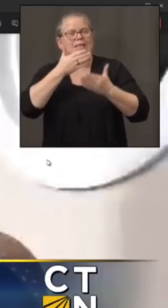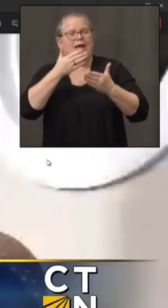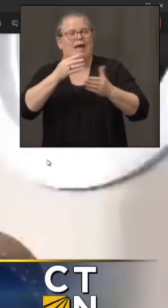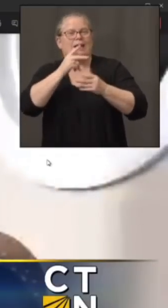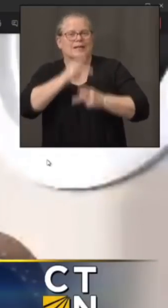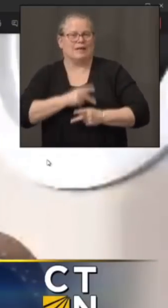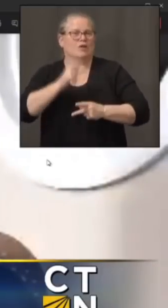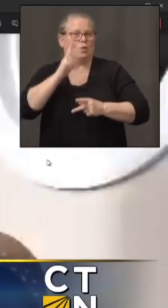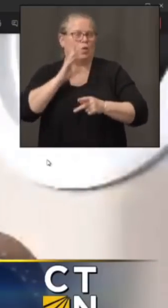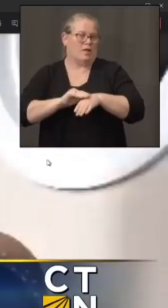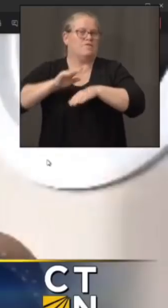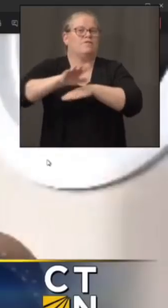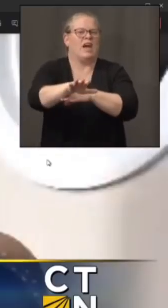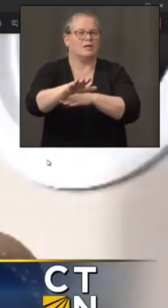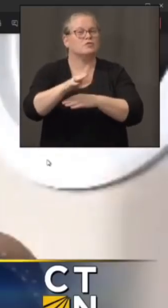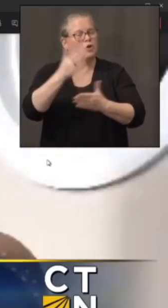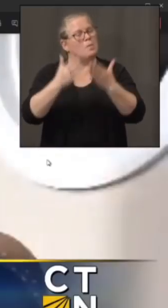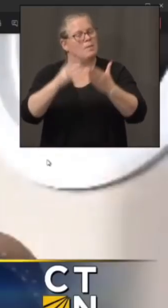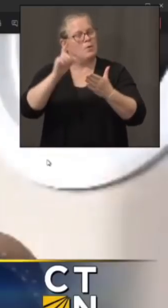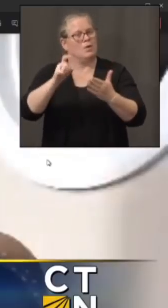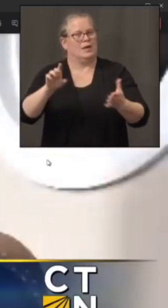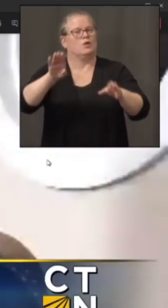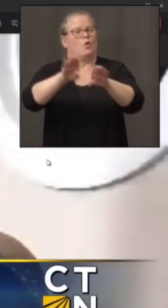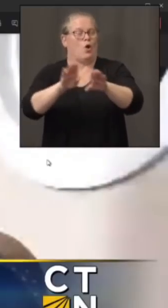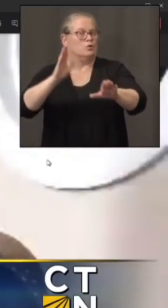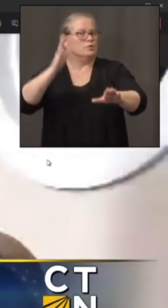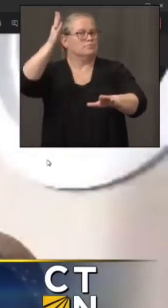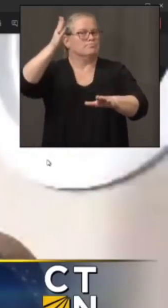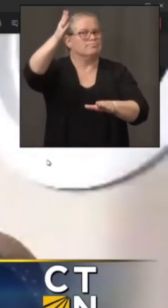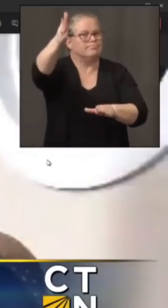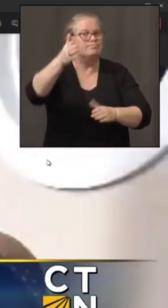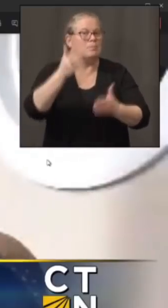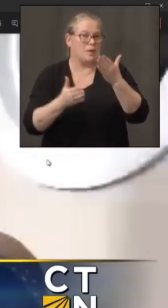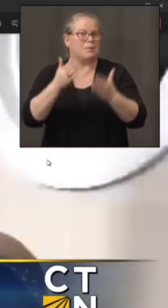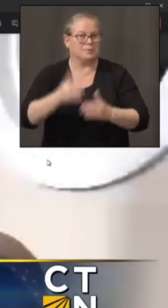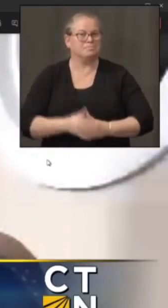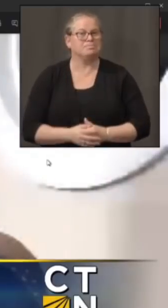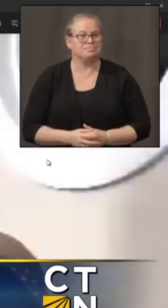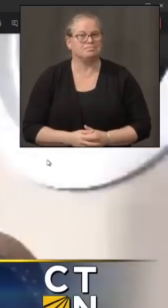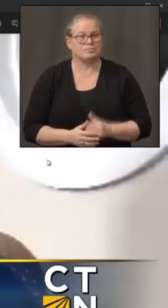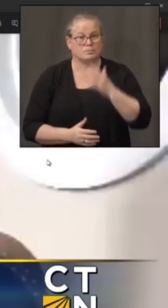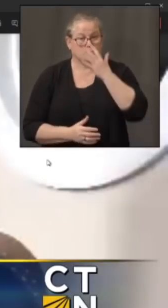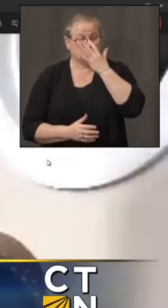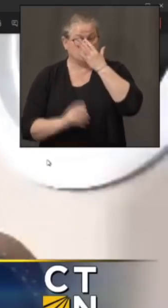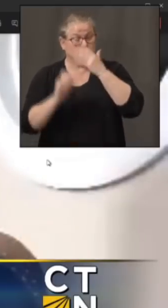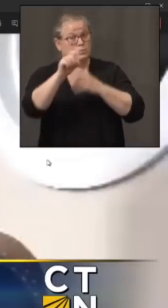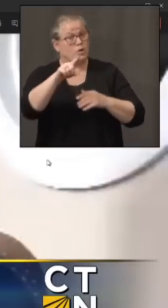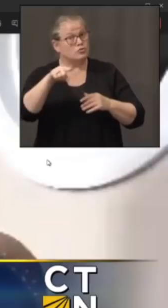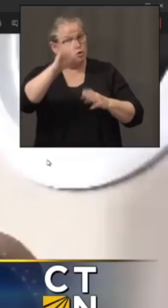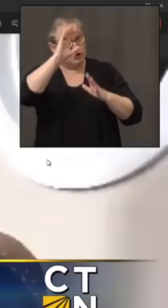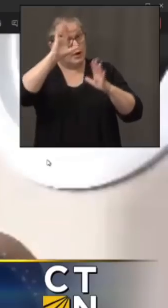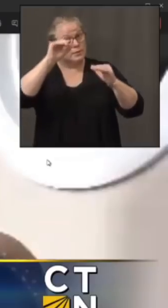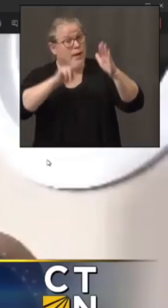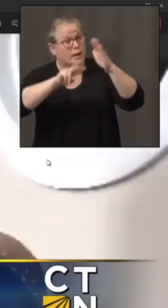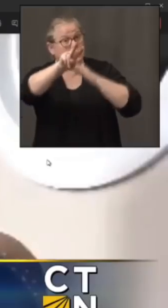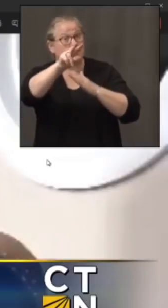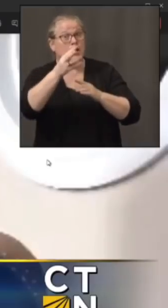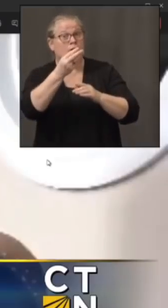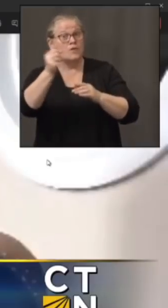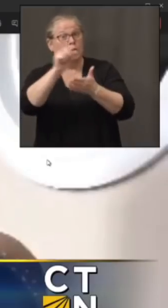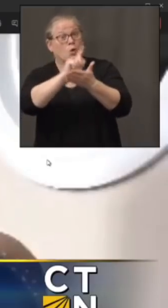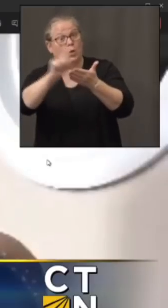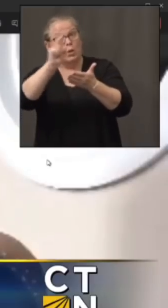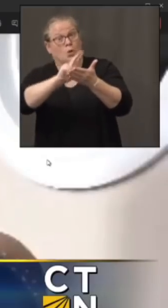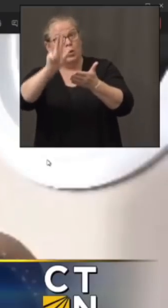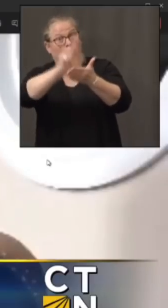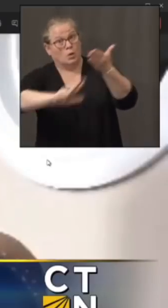groups. So if you anticipate that in a couple weeks infections will be even higher and schools will be forced to make that